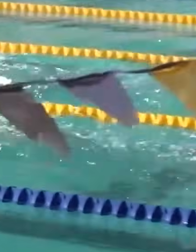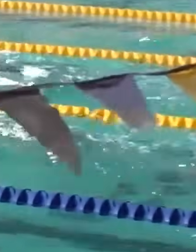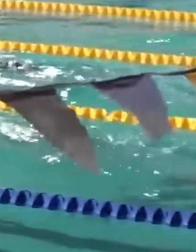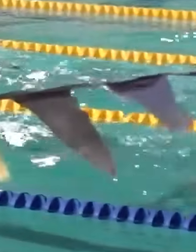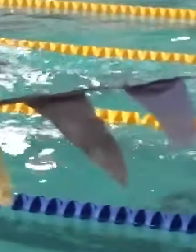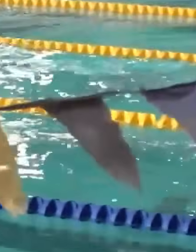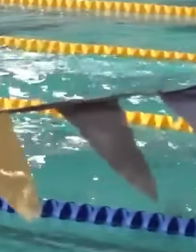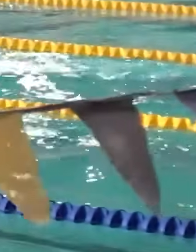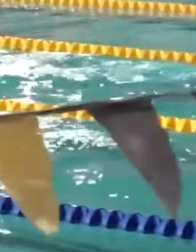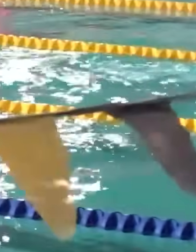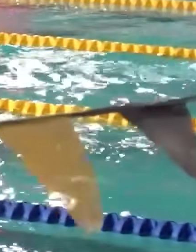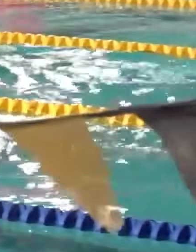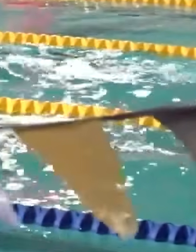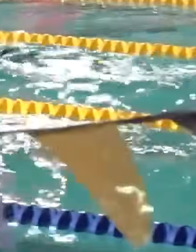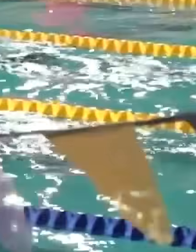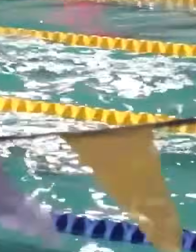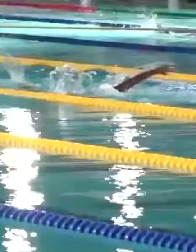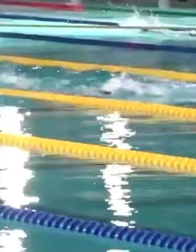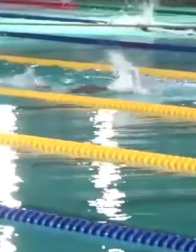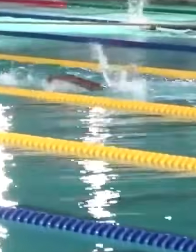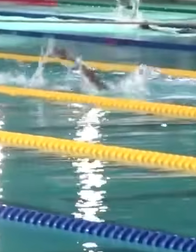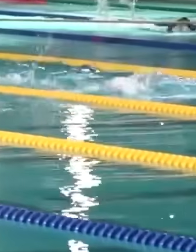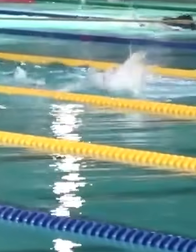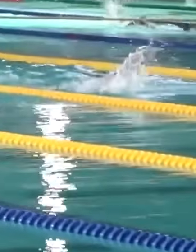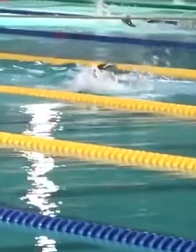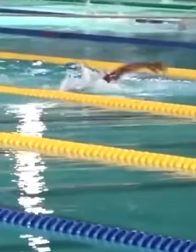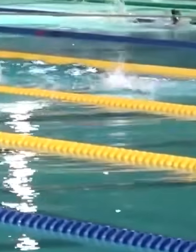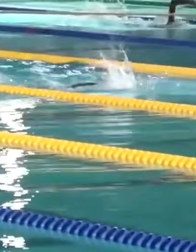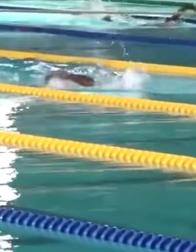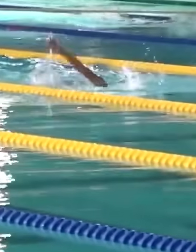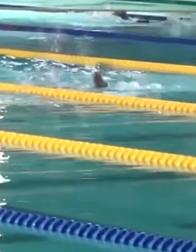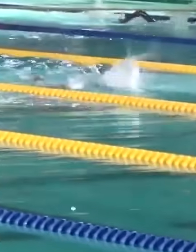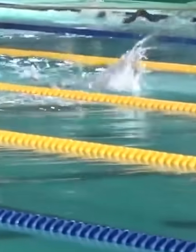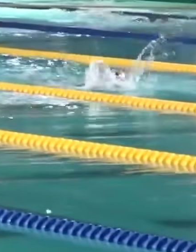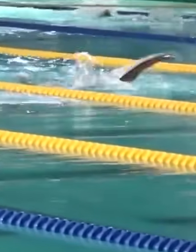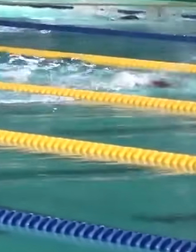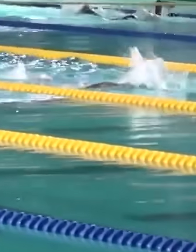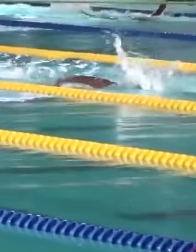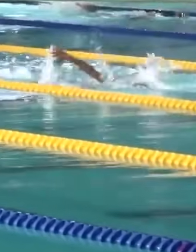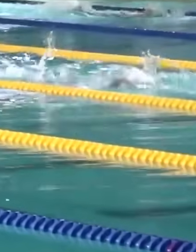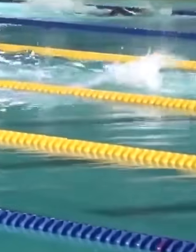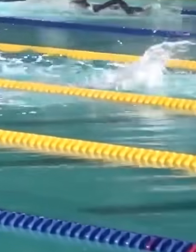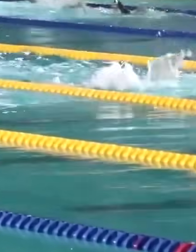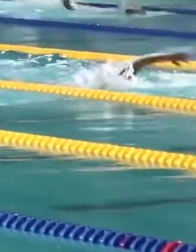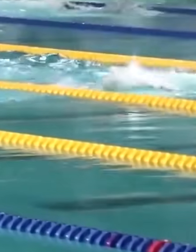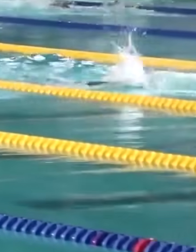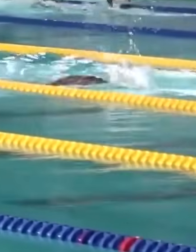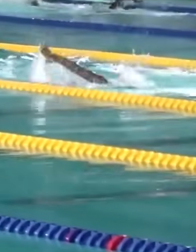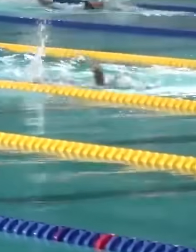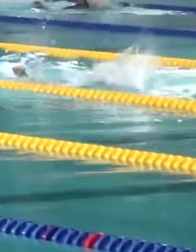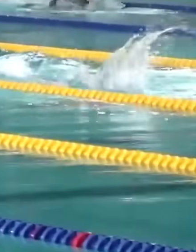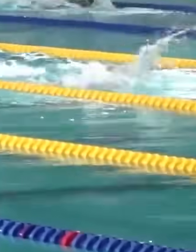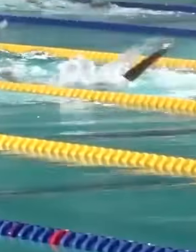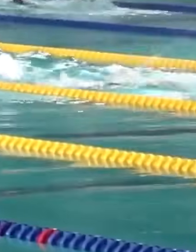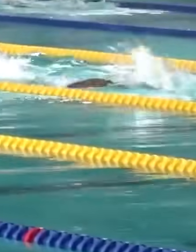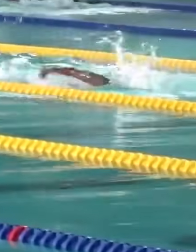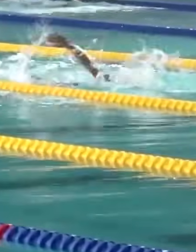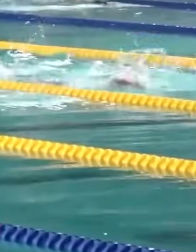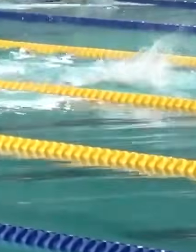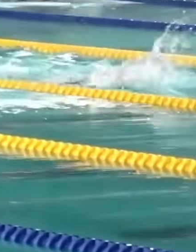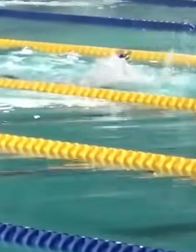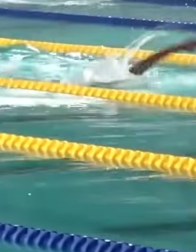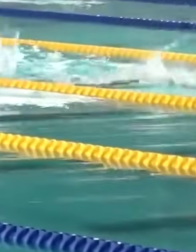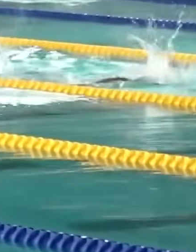Who wants it the most in the freestyle component? Still anybody's race with a few meters to go. Polius with the edge.